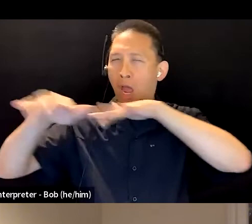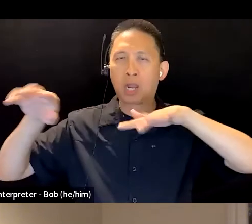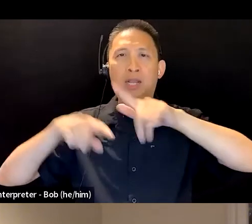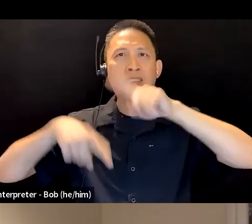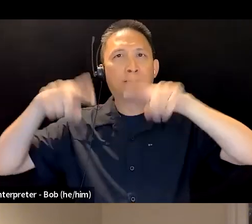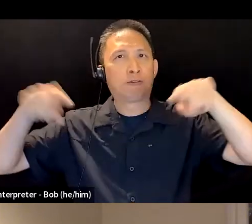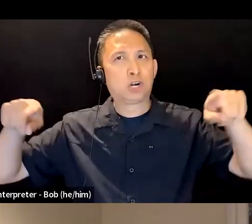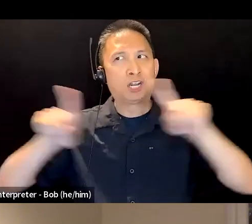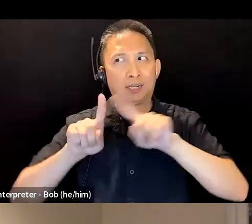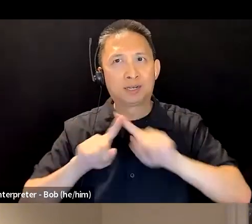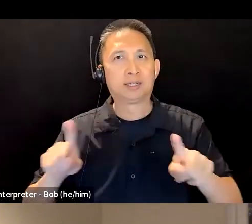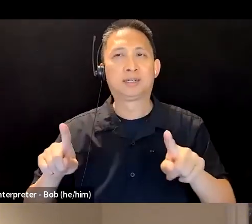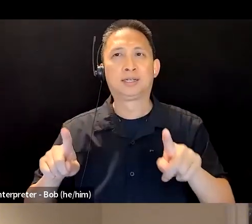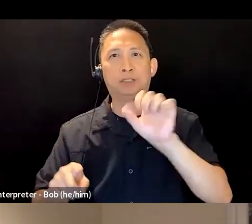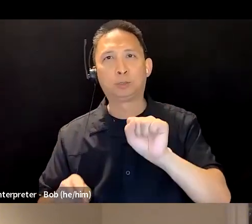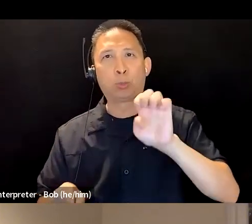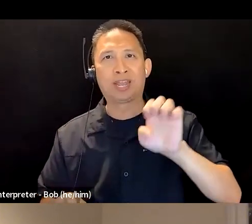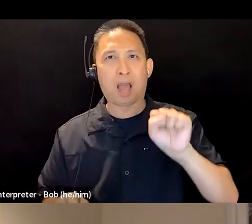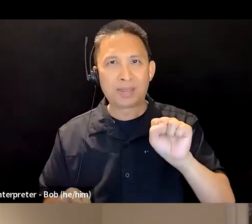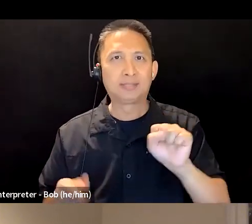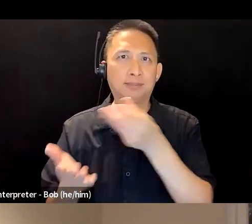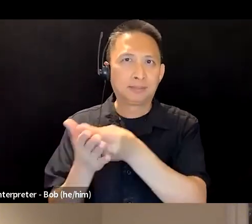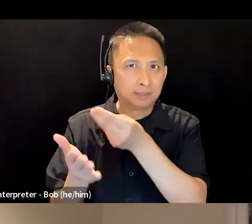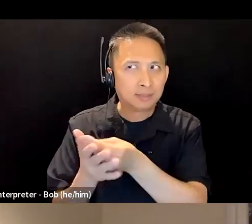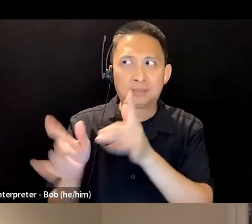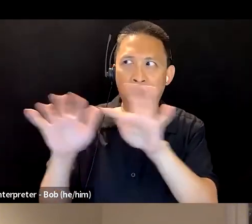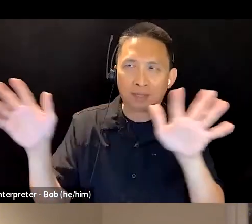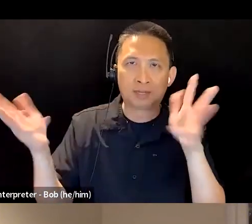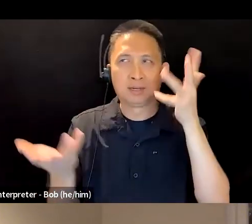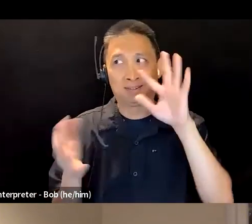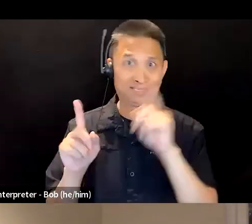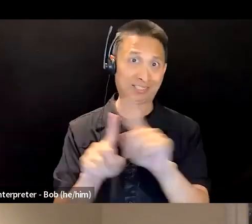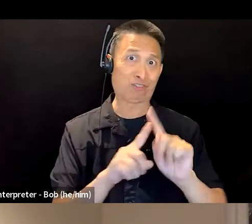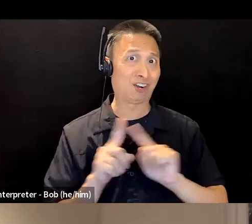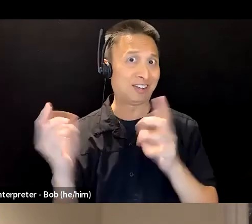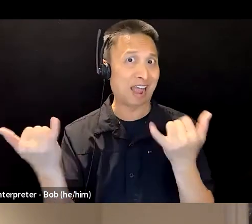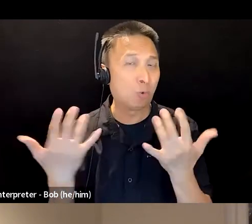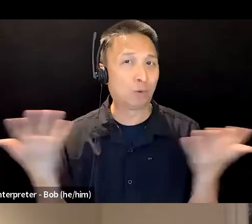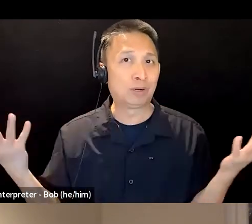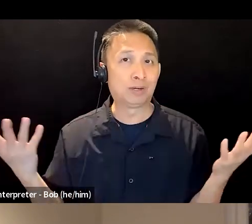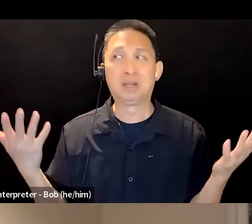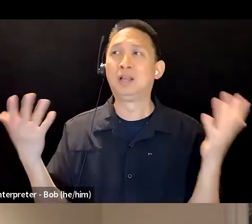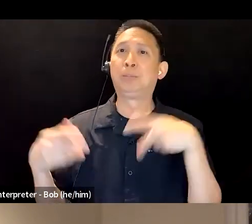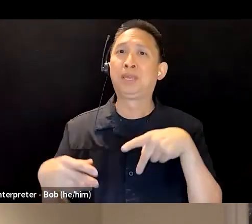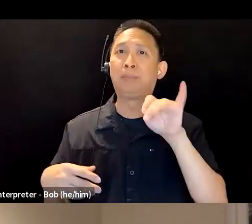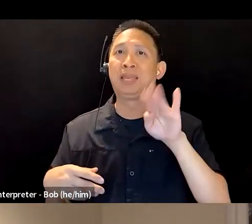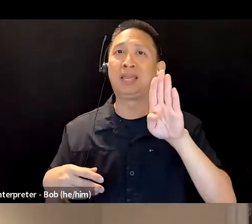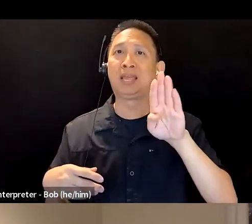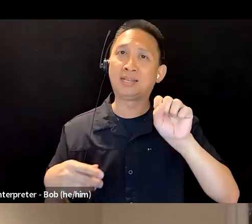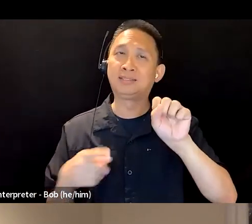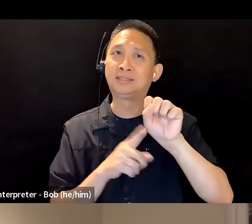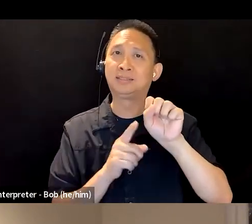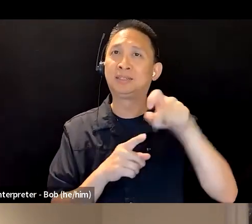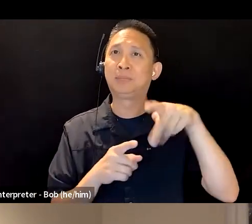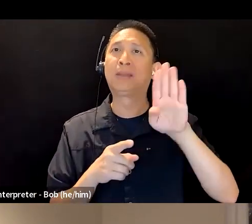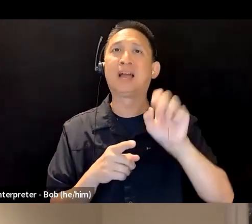economic profiles? So yes, it's PBS, public media, for many is considered sort of a